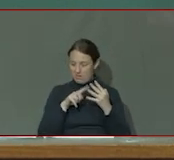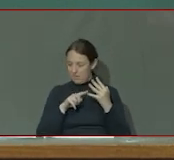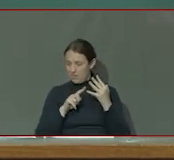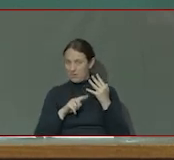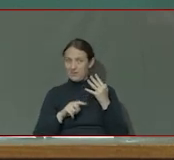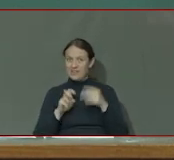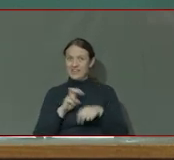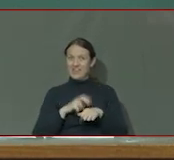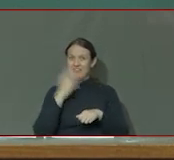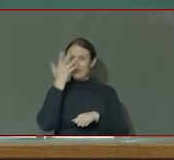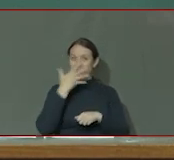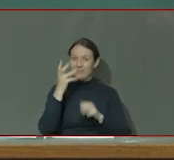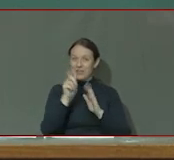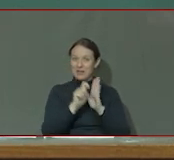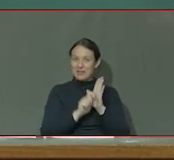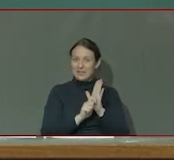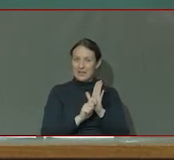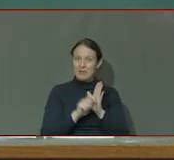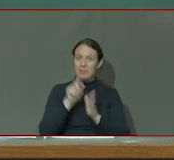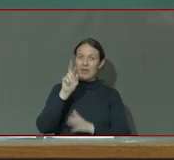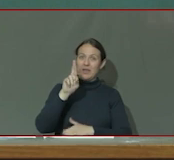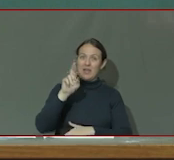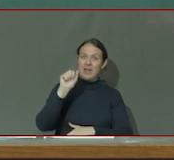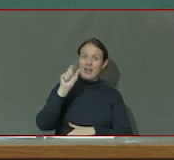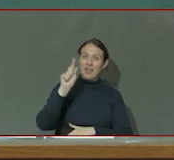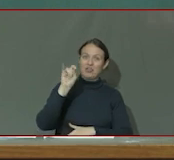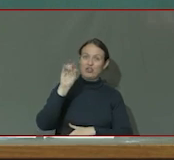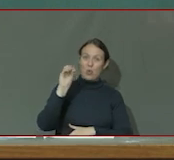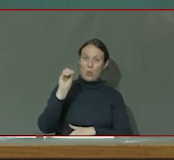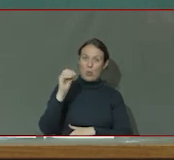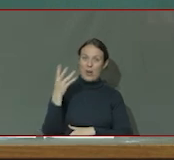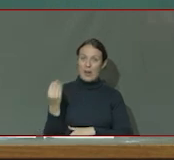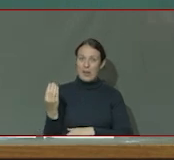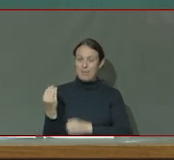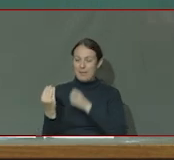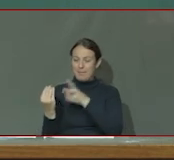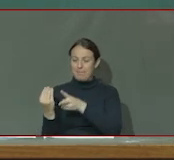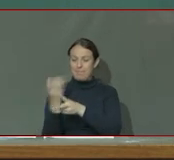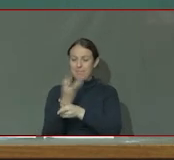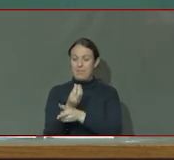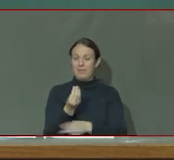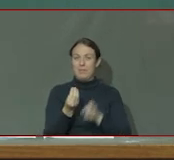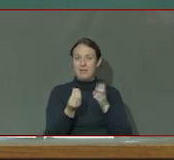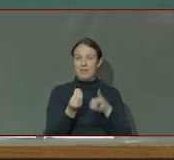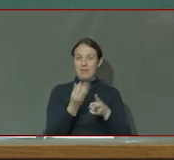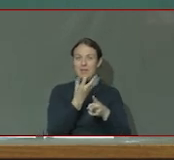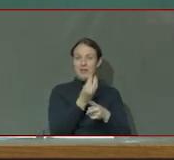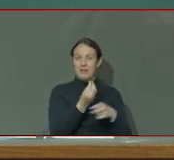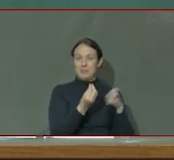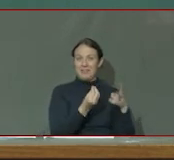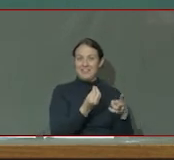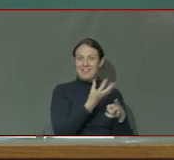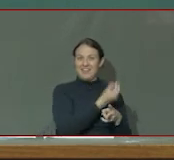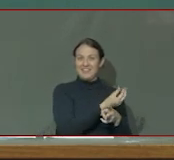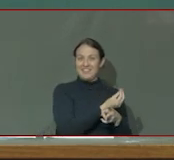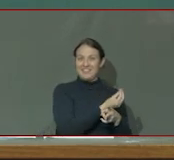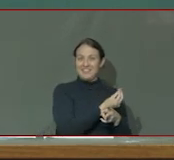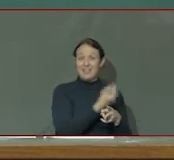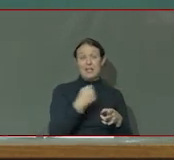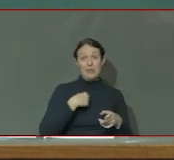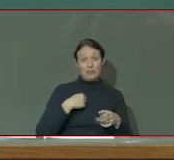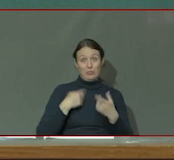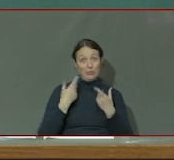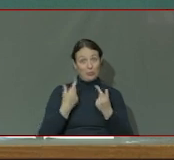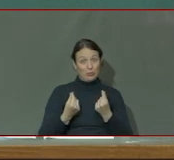A phenotypic ratio. They want you to go and count how many are tall and yellow. And I've done this one. Then